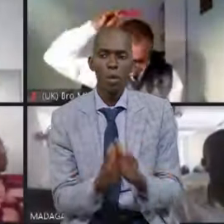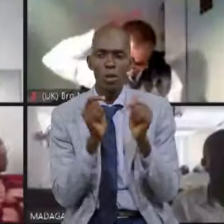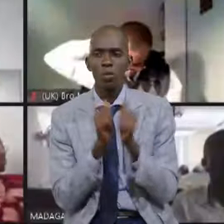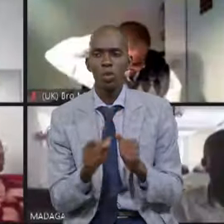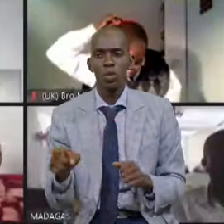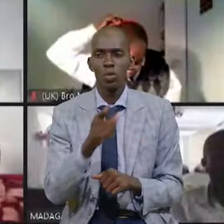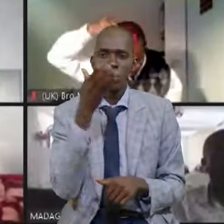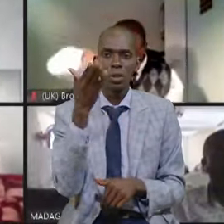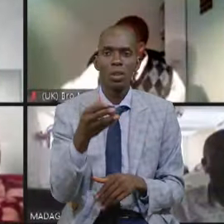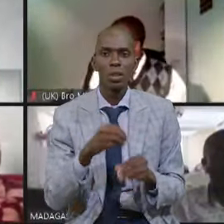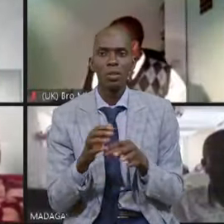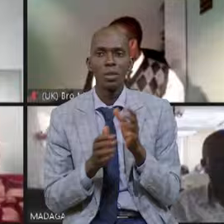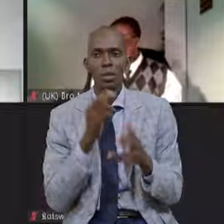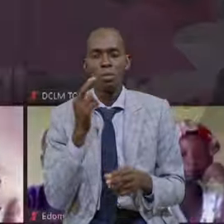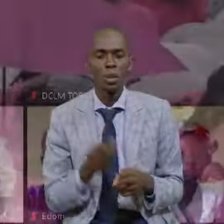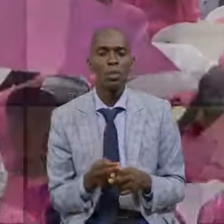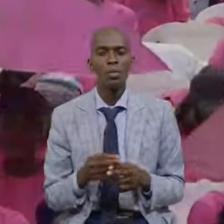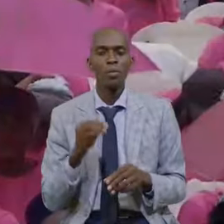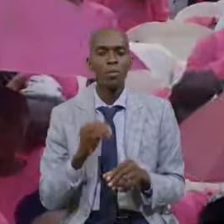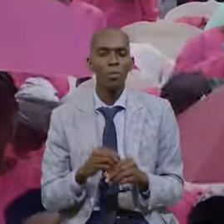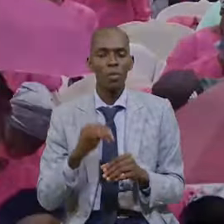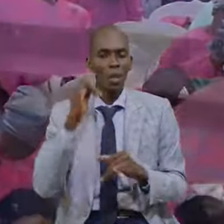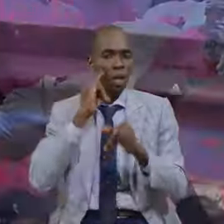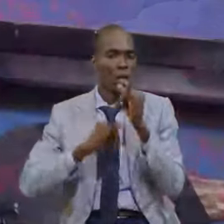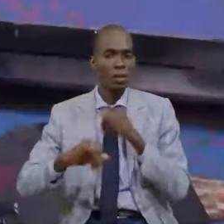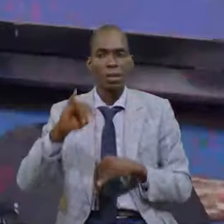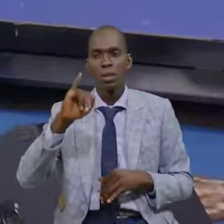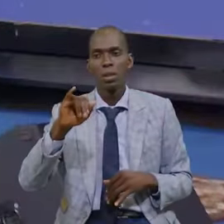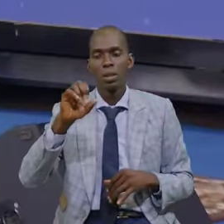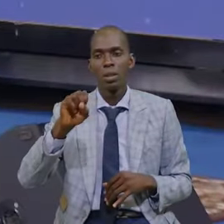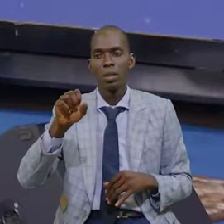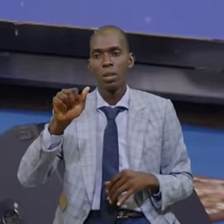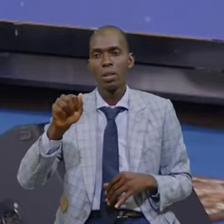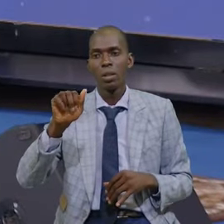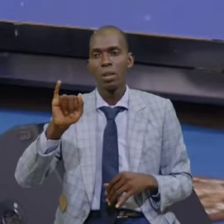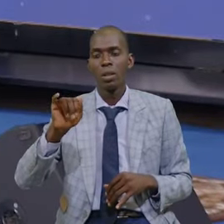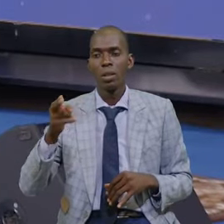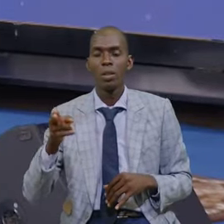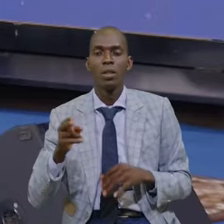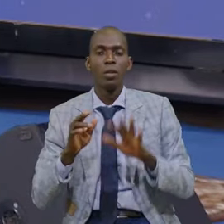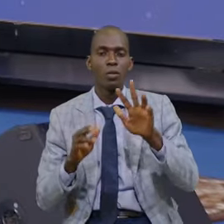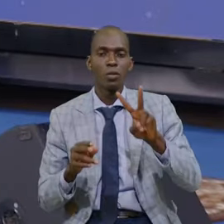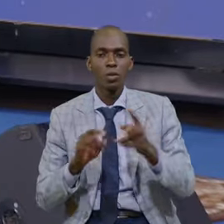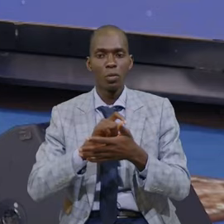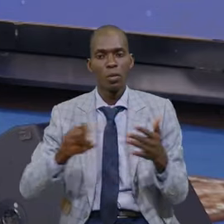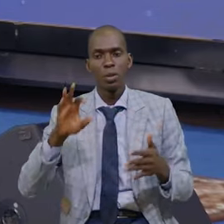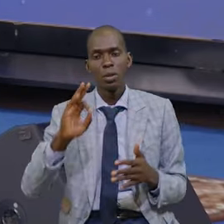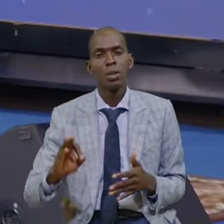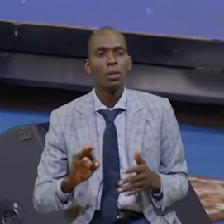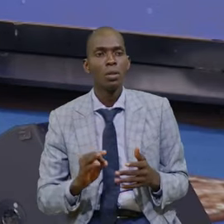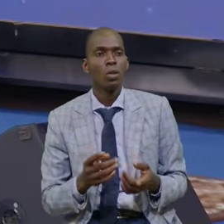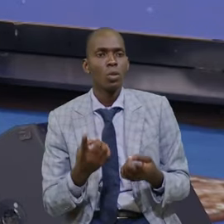We're looking at Isaiah chapter 52 verse 9. Break forth into joy,